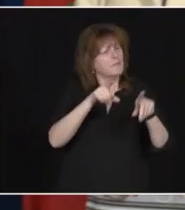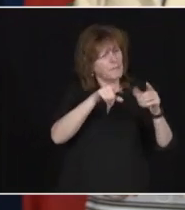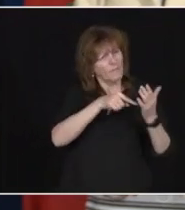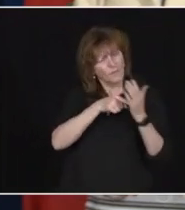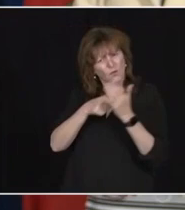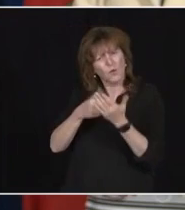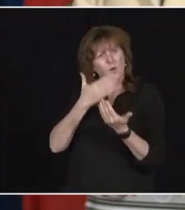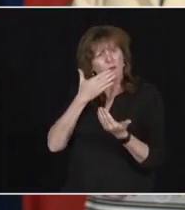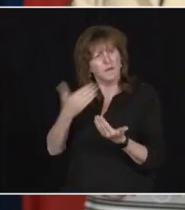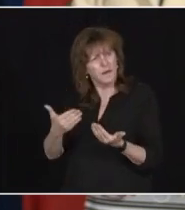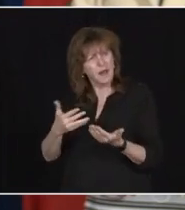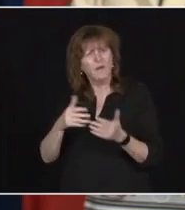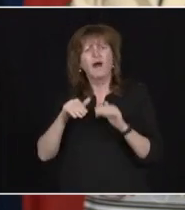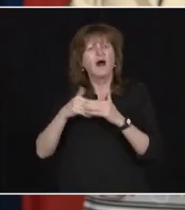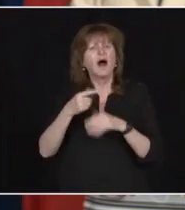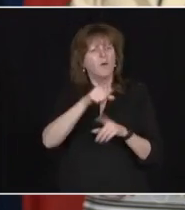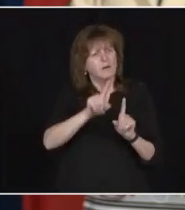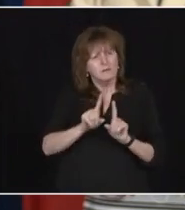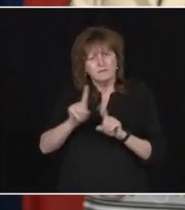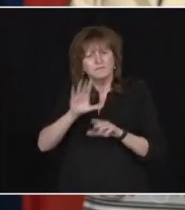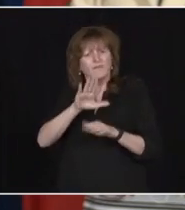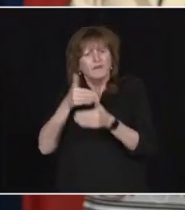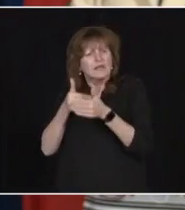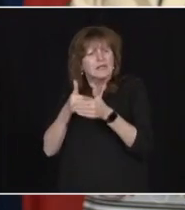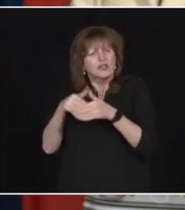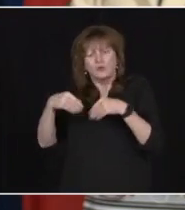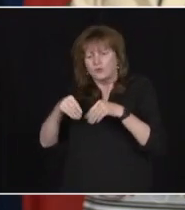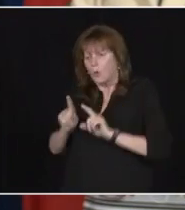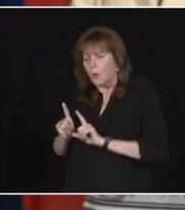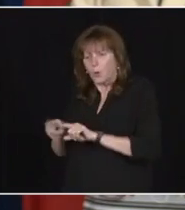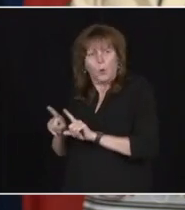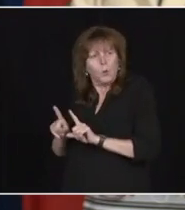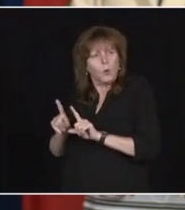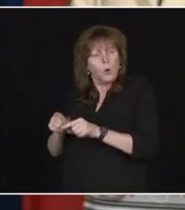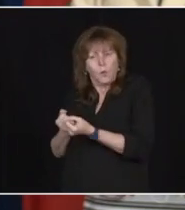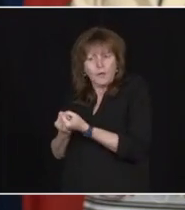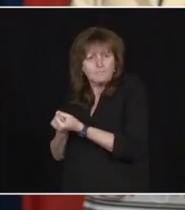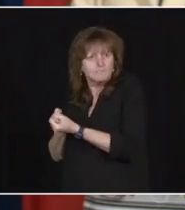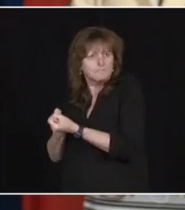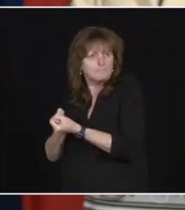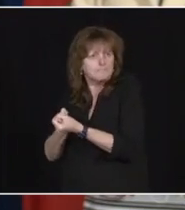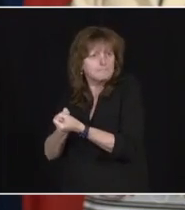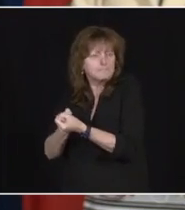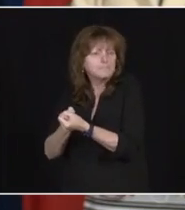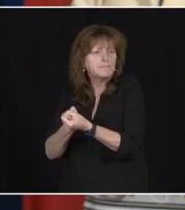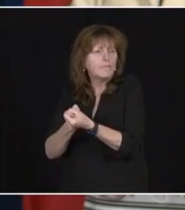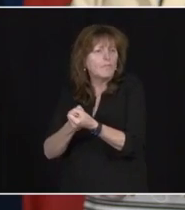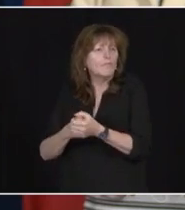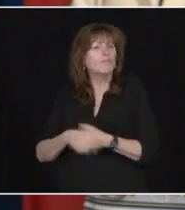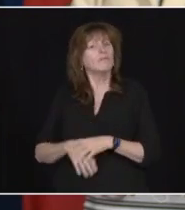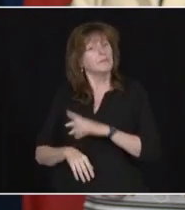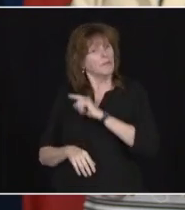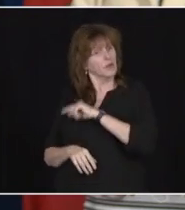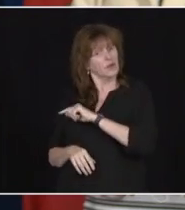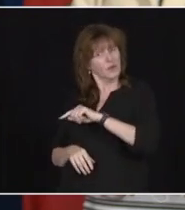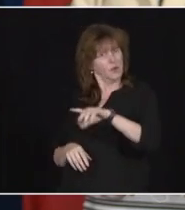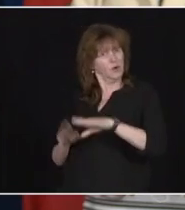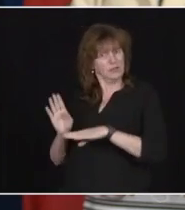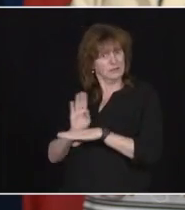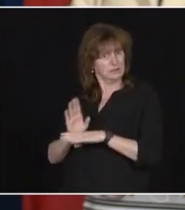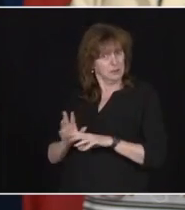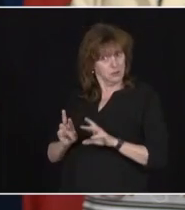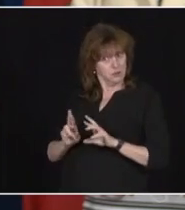community rebound and thrive. Lastly, to the businesses preparing to reopen safely, we are here to